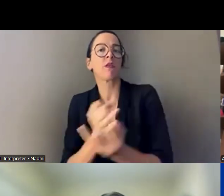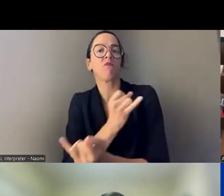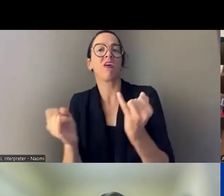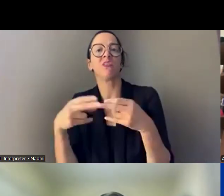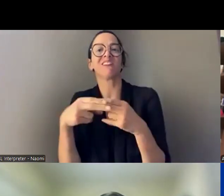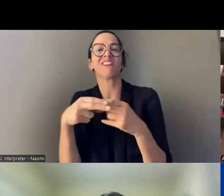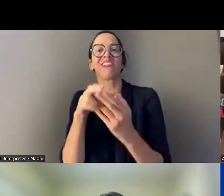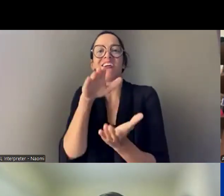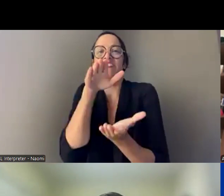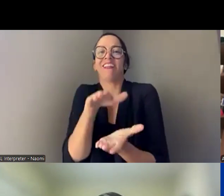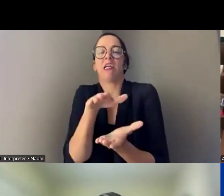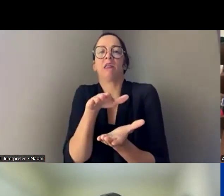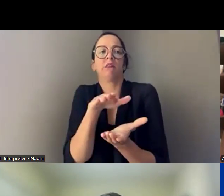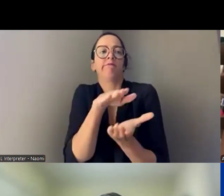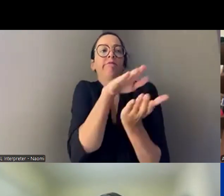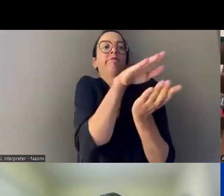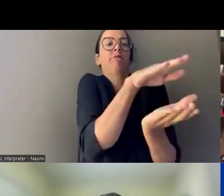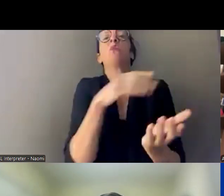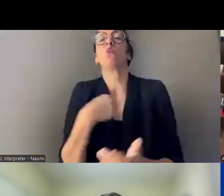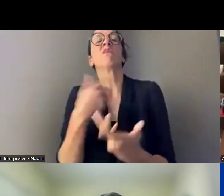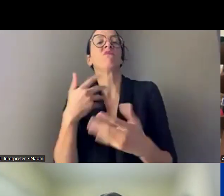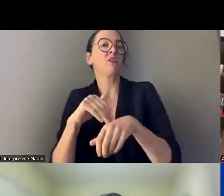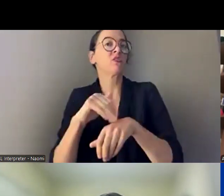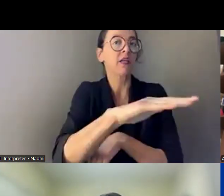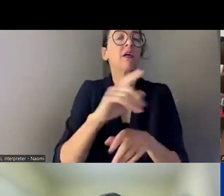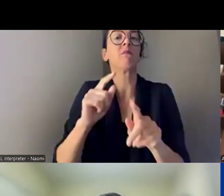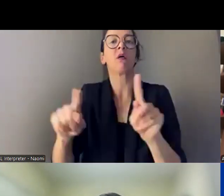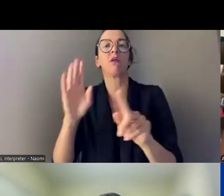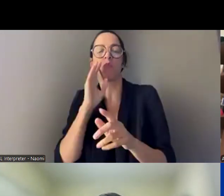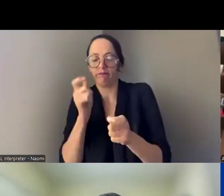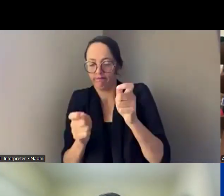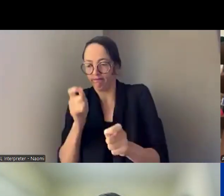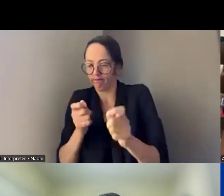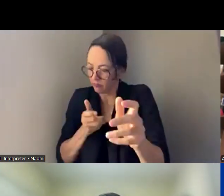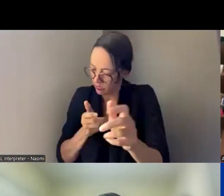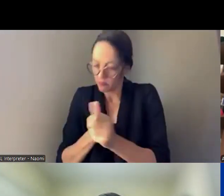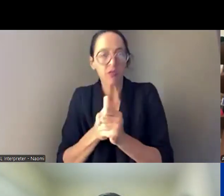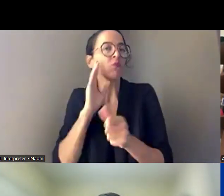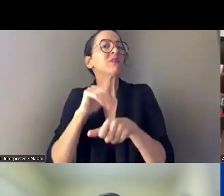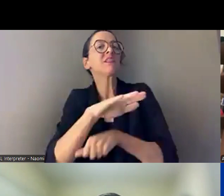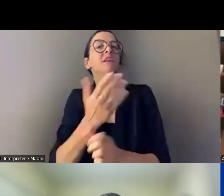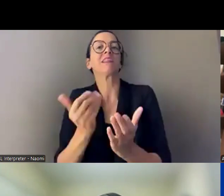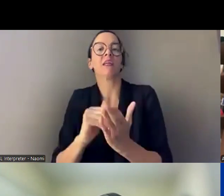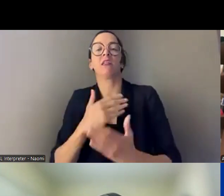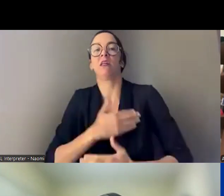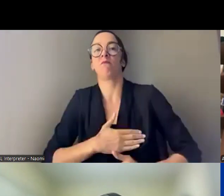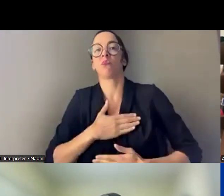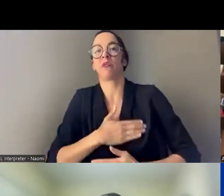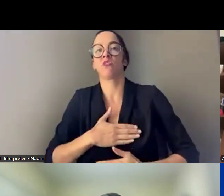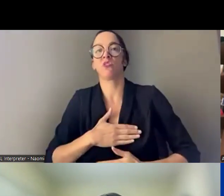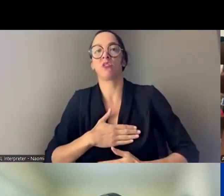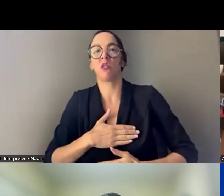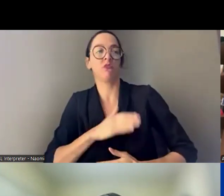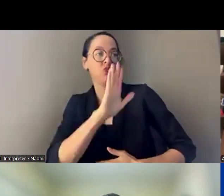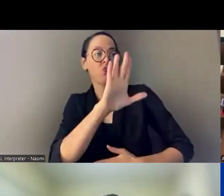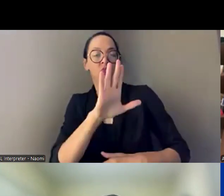current slide deck, but we will update it and send it back so that you have it, and then appreciate your offer for additional conversations, and we'll follow